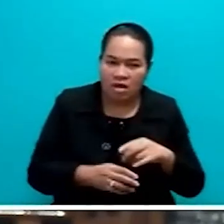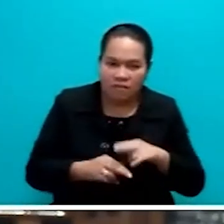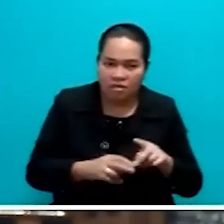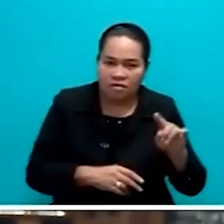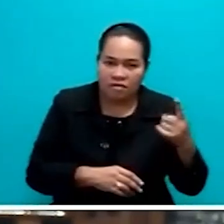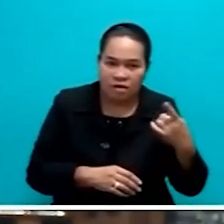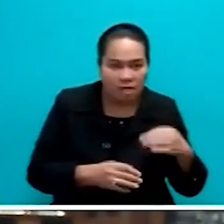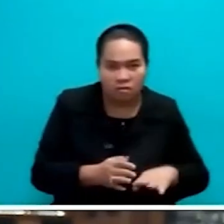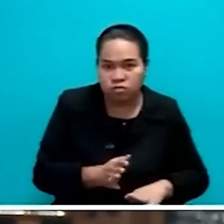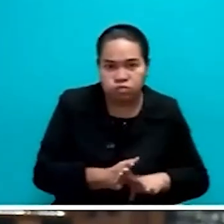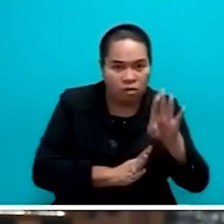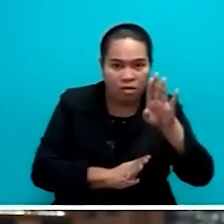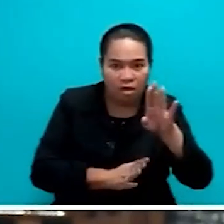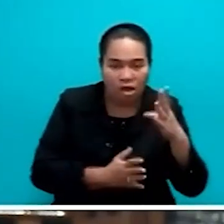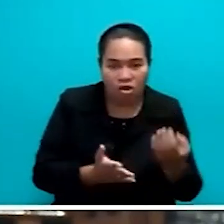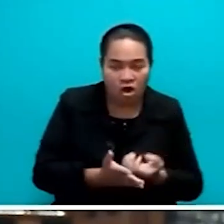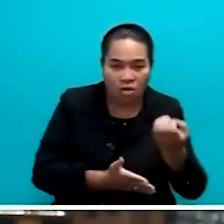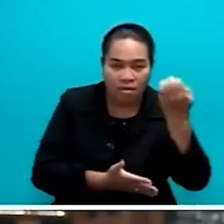Sorry, Mrs. Honourable Member,